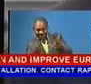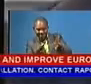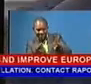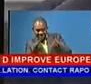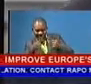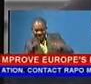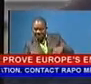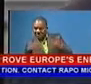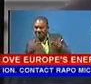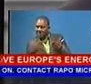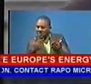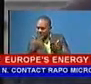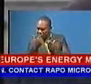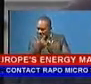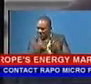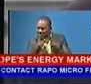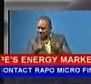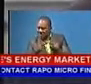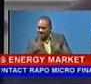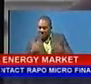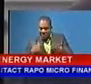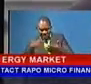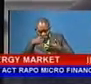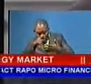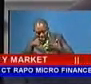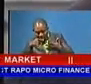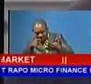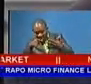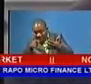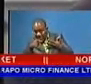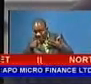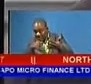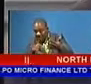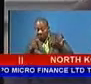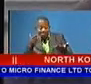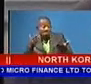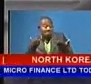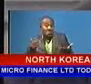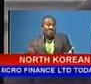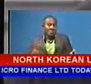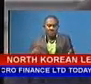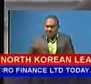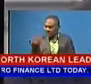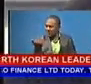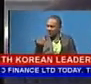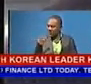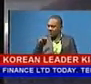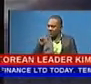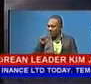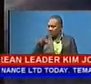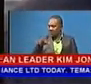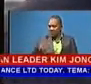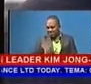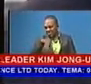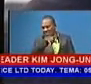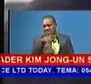numbers concerned, and we have ticked them all on our investigation. So if we go to the 15th May, the